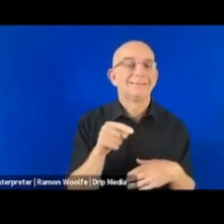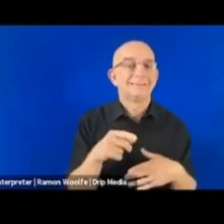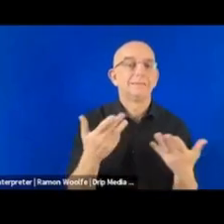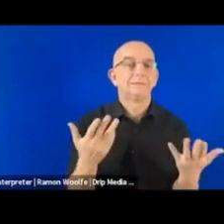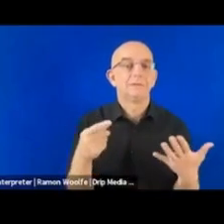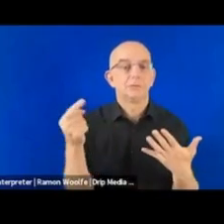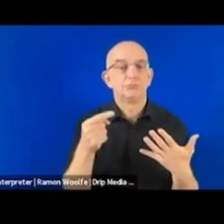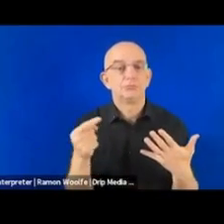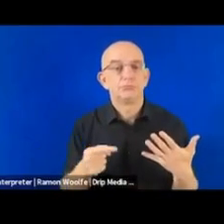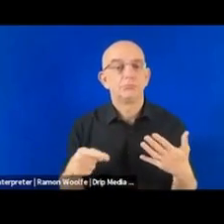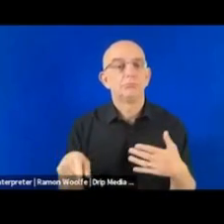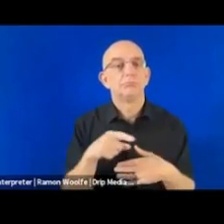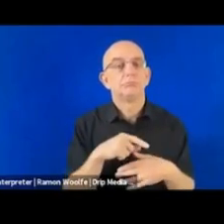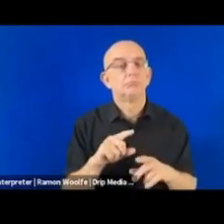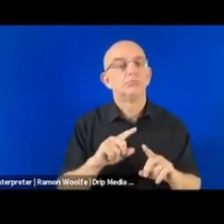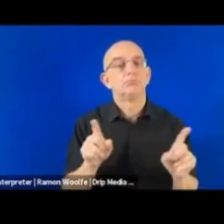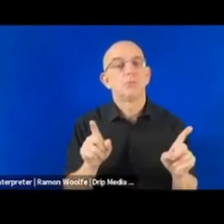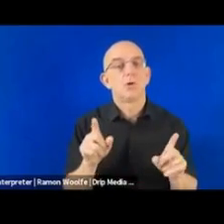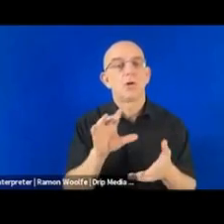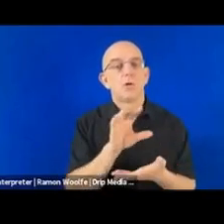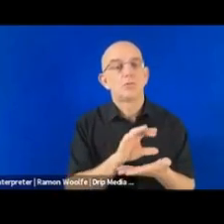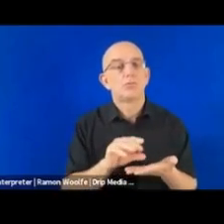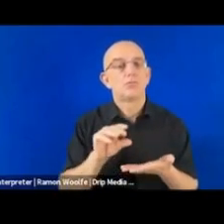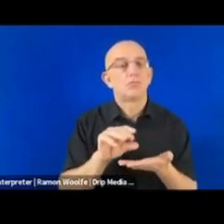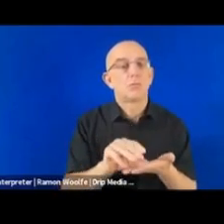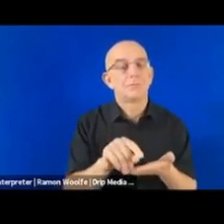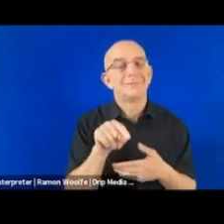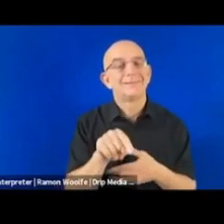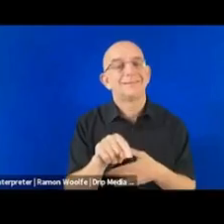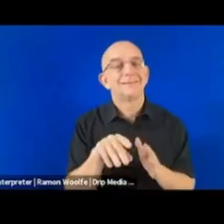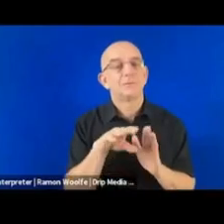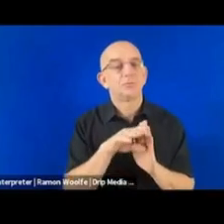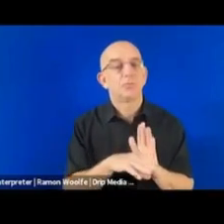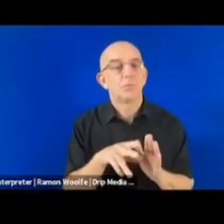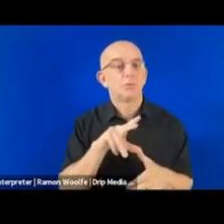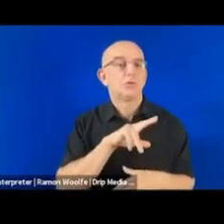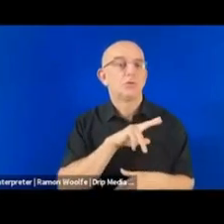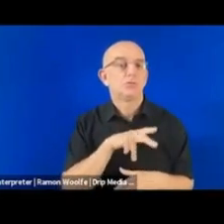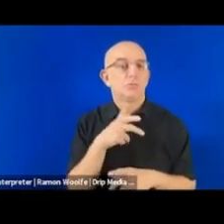social protection capacity building in Malawi. So there was need to basically